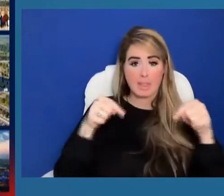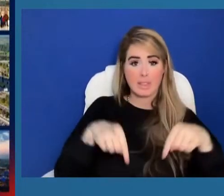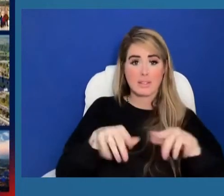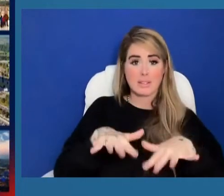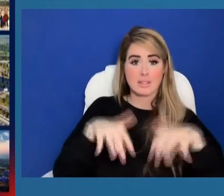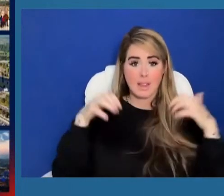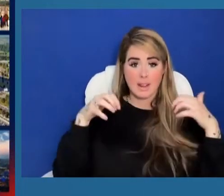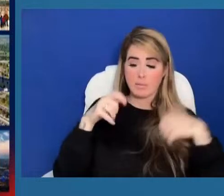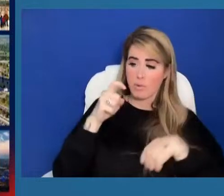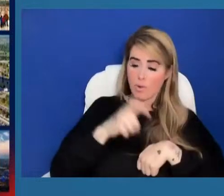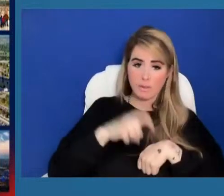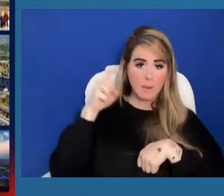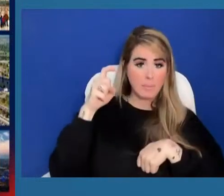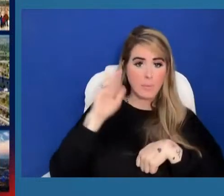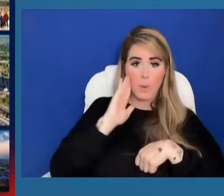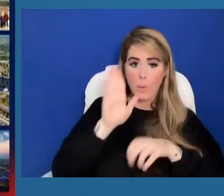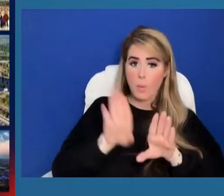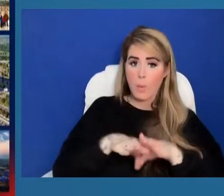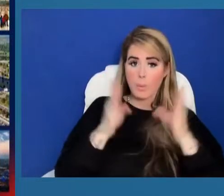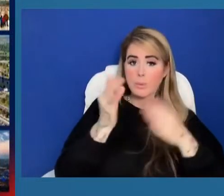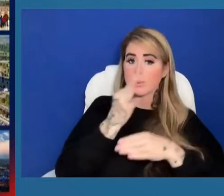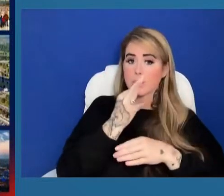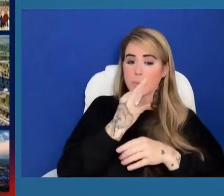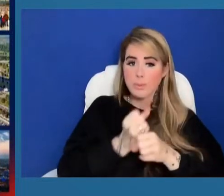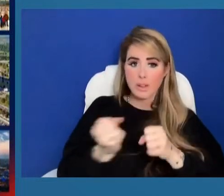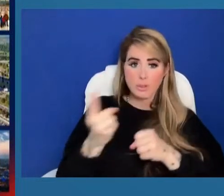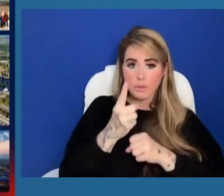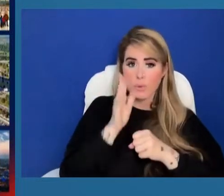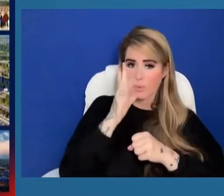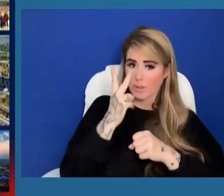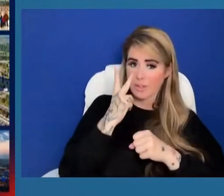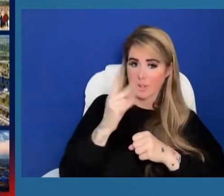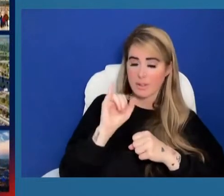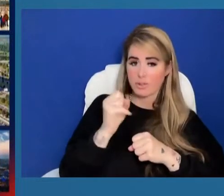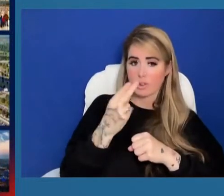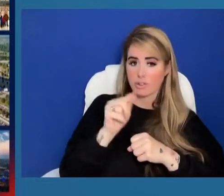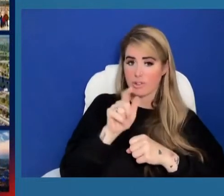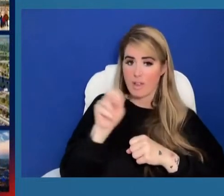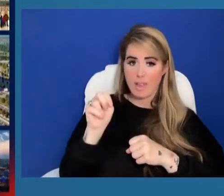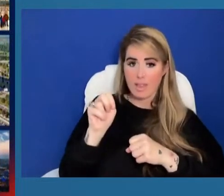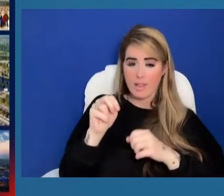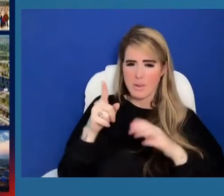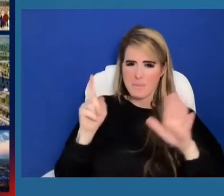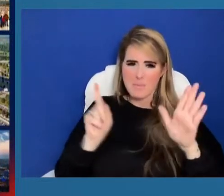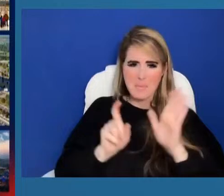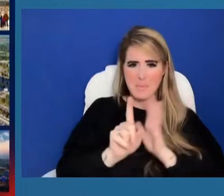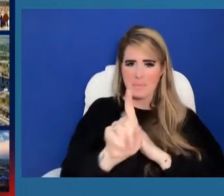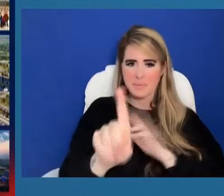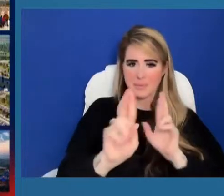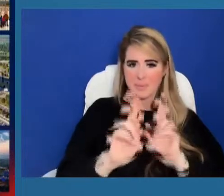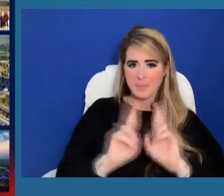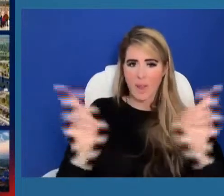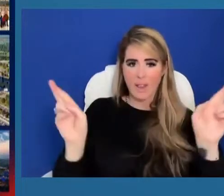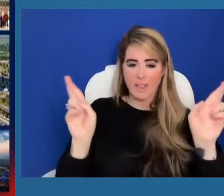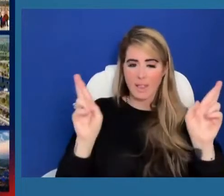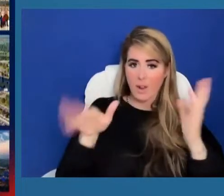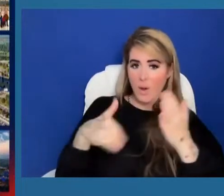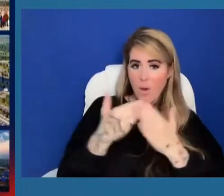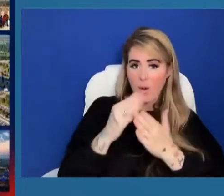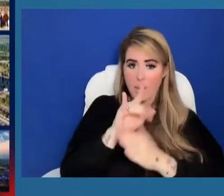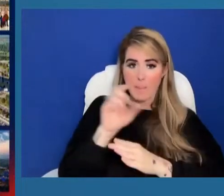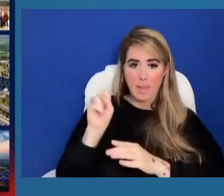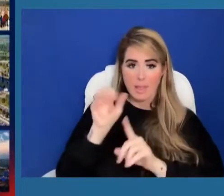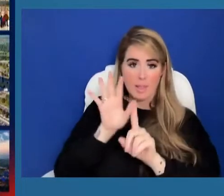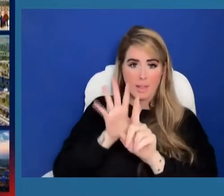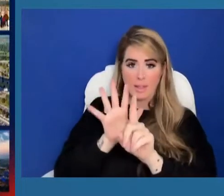time. It's going to open next year. We're going to see Josh Allen running out of that tunnel and the rest of the Buffalo Bills following it.